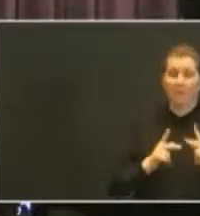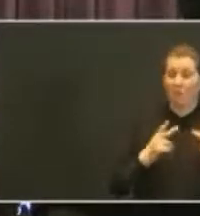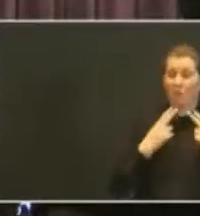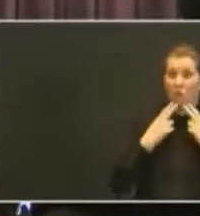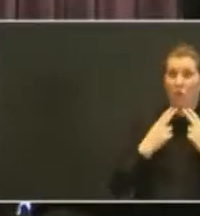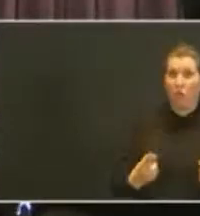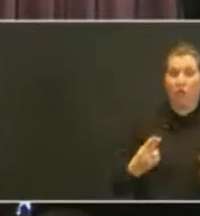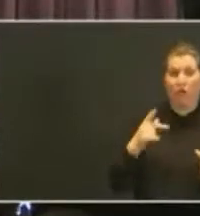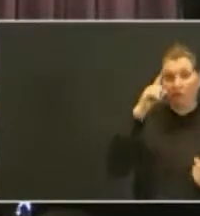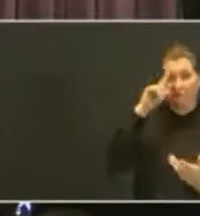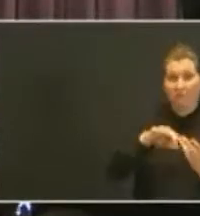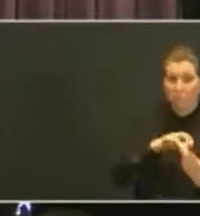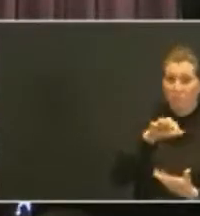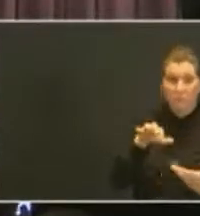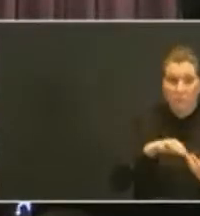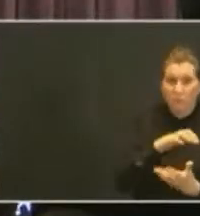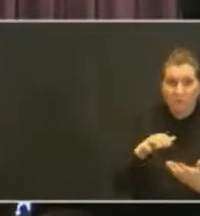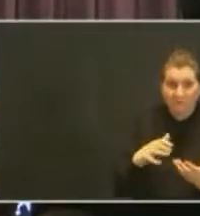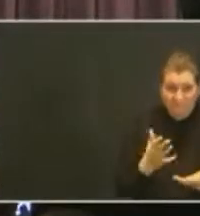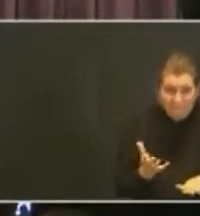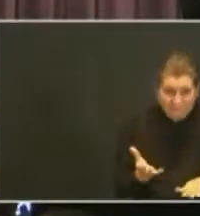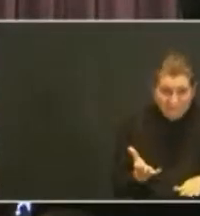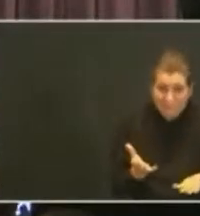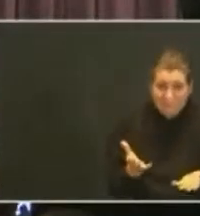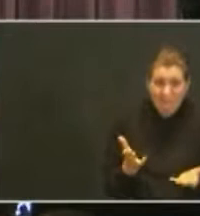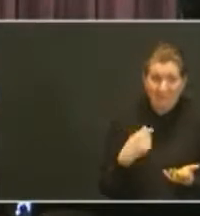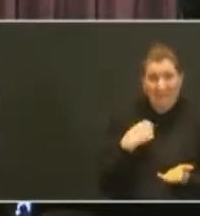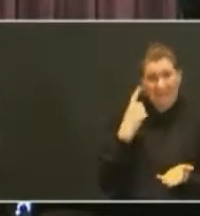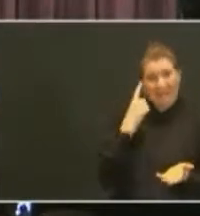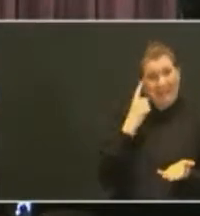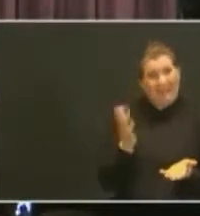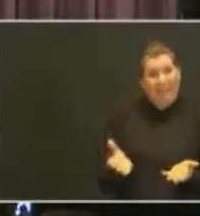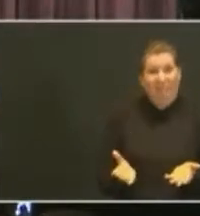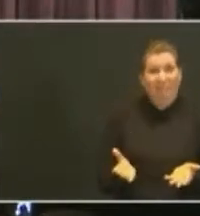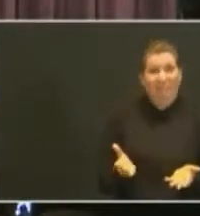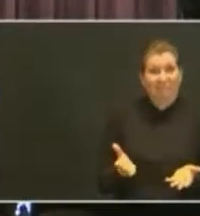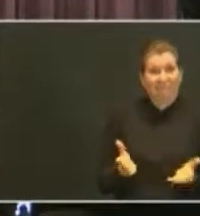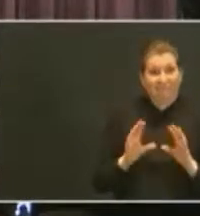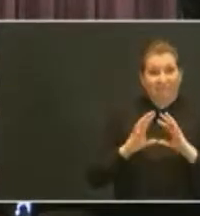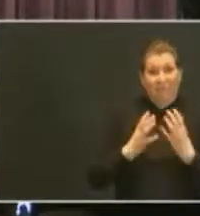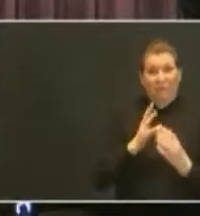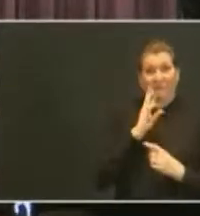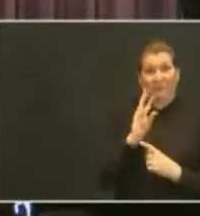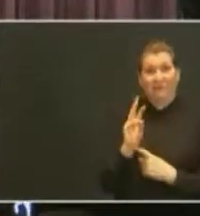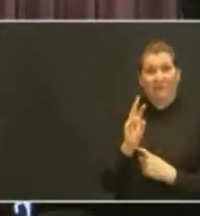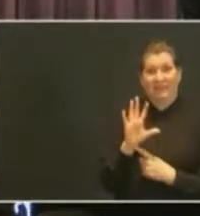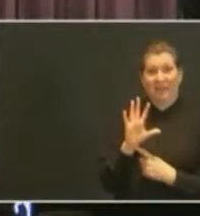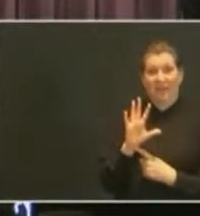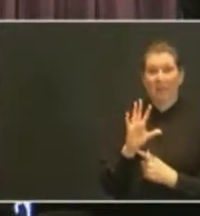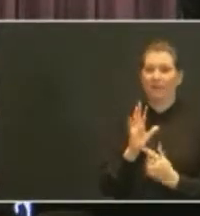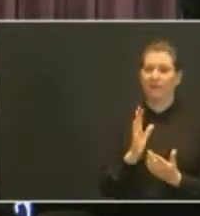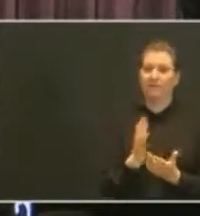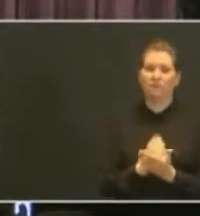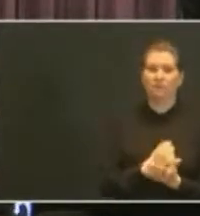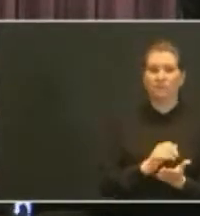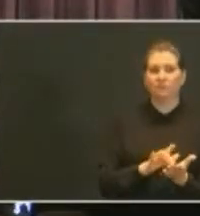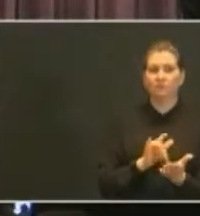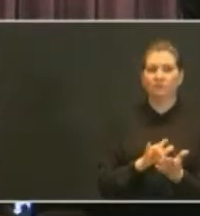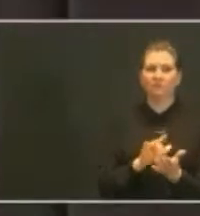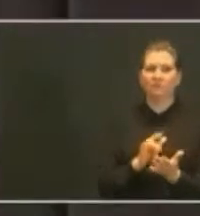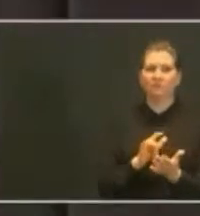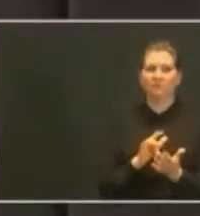then meanwhile, you have other people in the whatever the next up group is that are waiting, and people may be jumping them. Why not just put an age filter